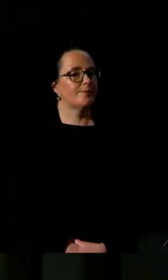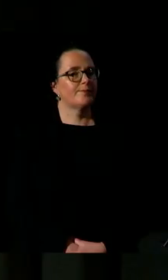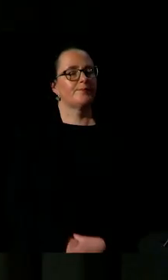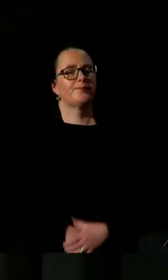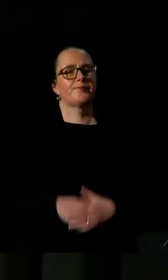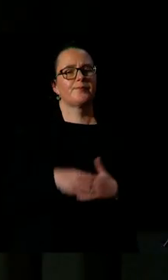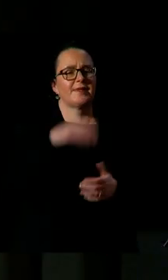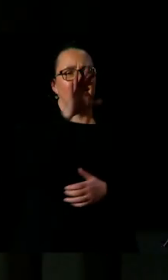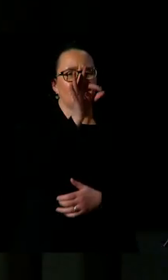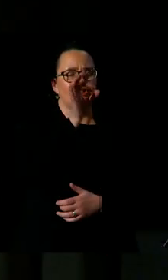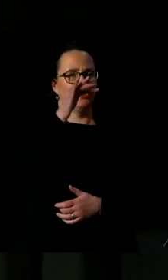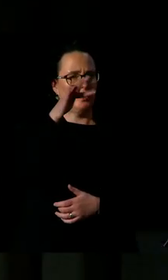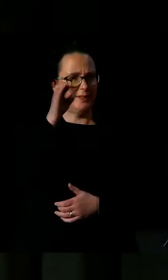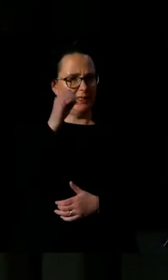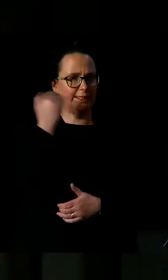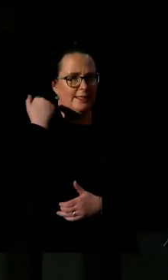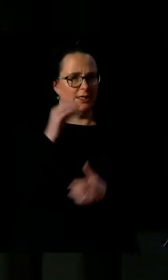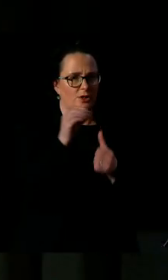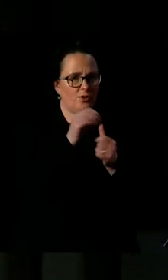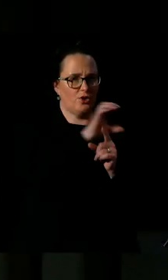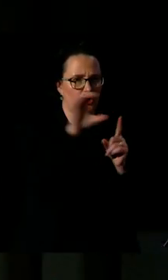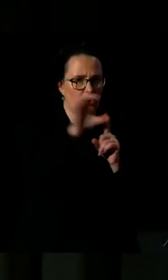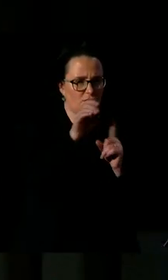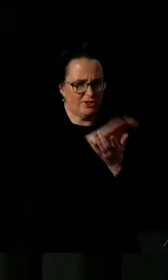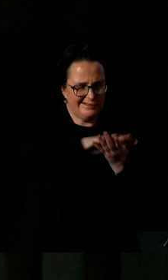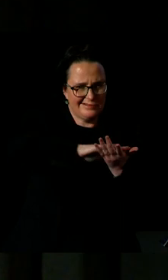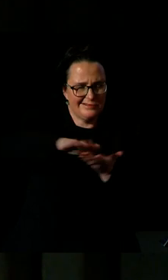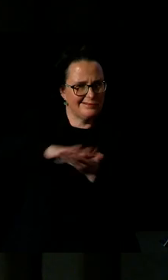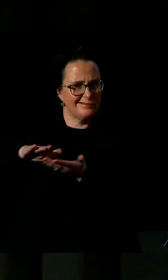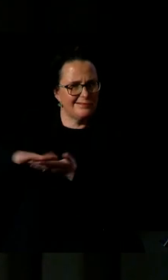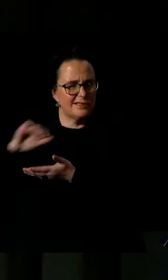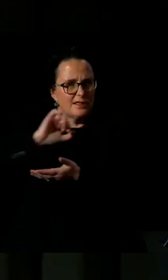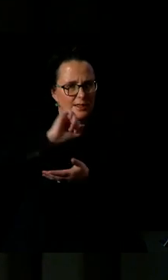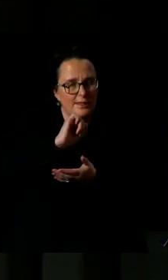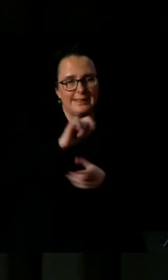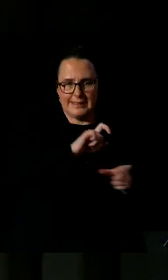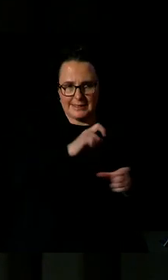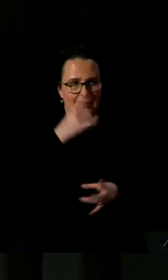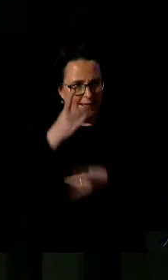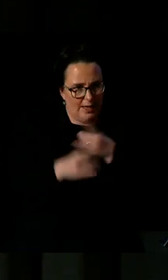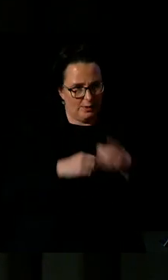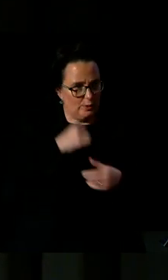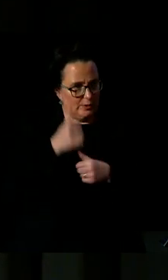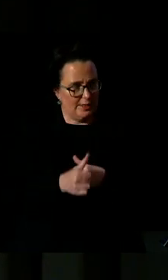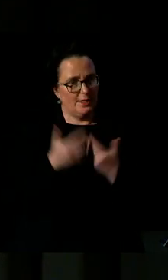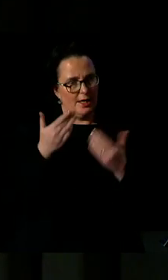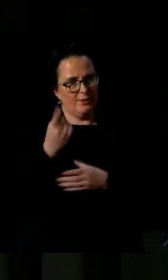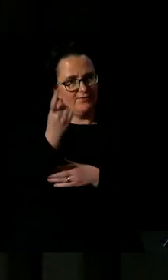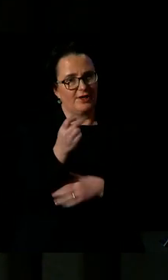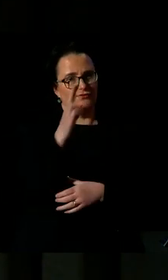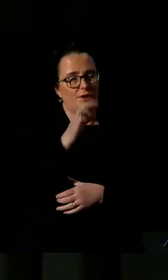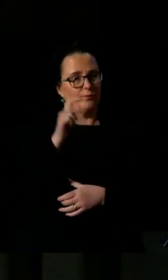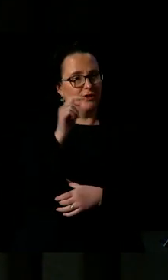Genocides have taken place over the centuries and still occur to this day. I invite Robert Gervart, Professor of